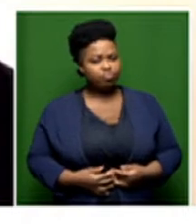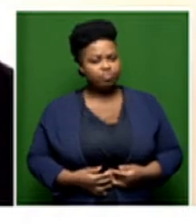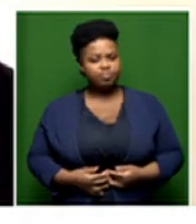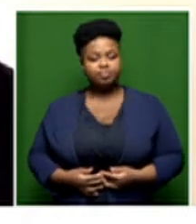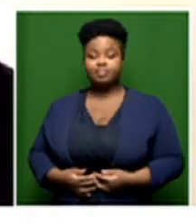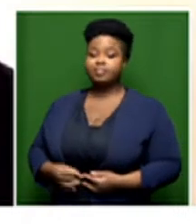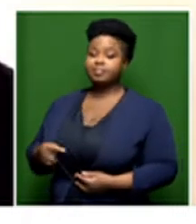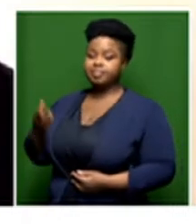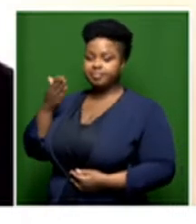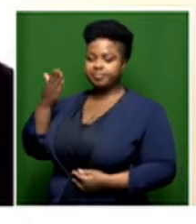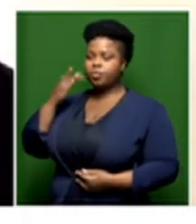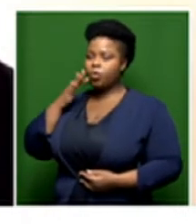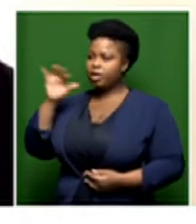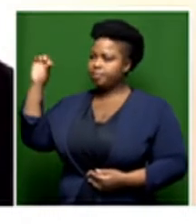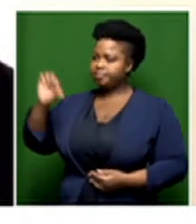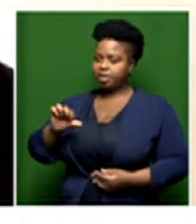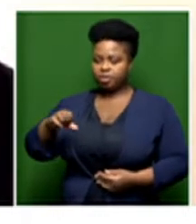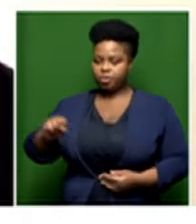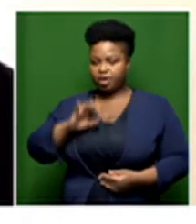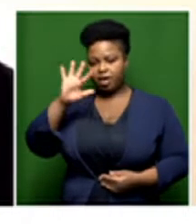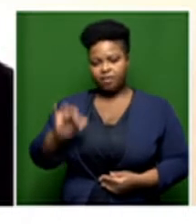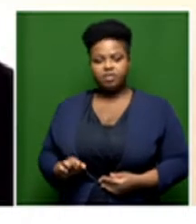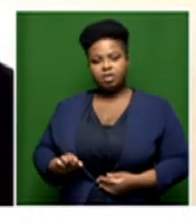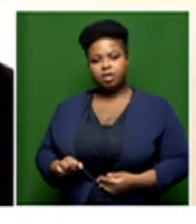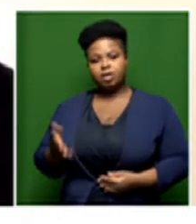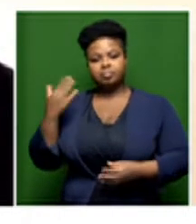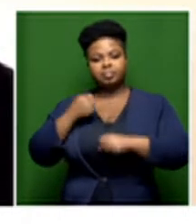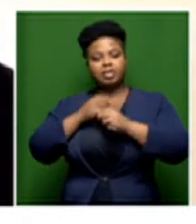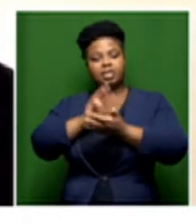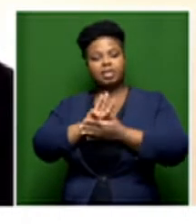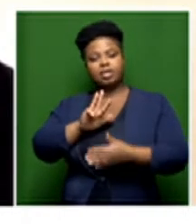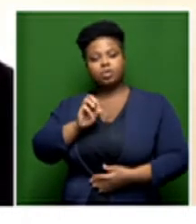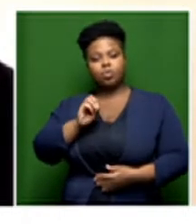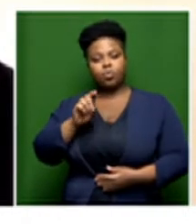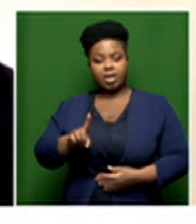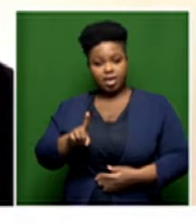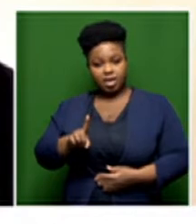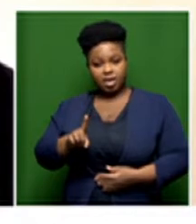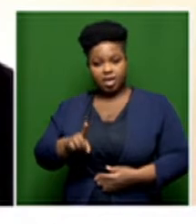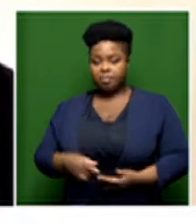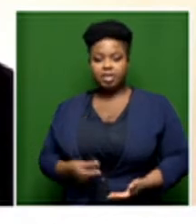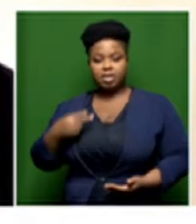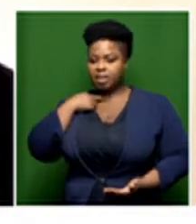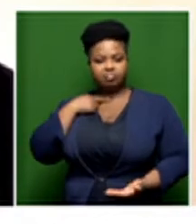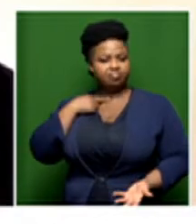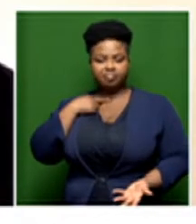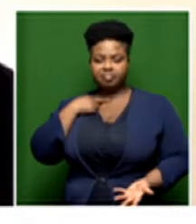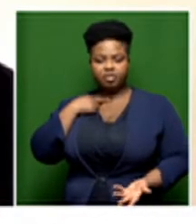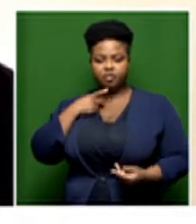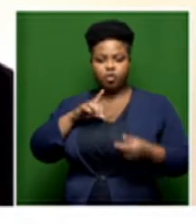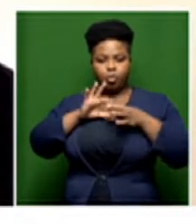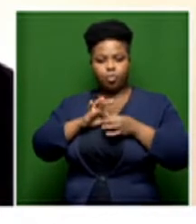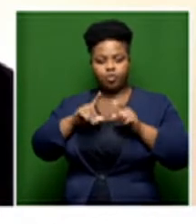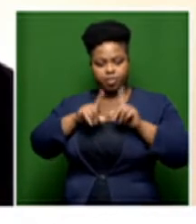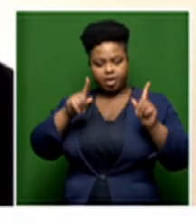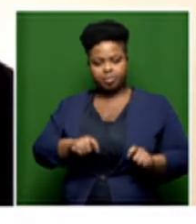she arrived back in South Africa in 1901, and then she couldn't travel from home,